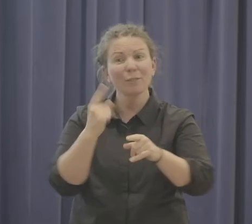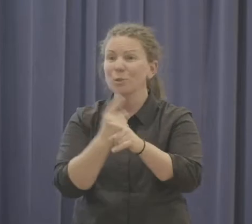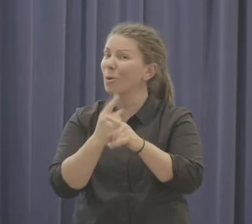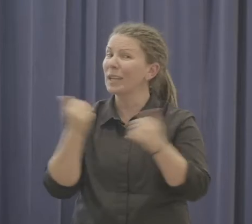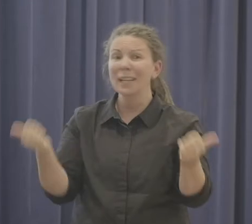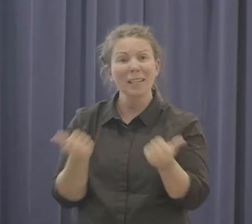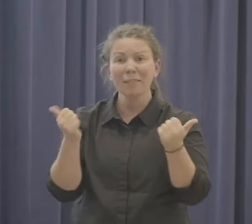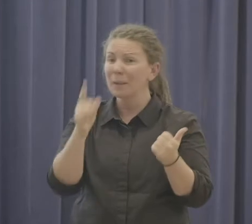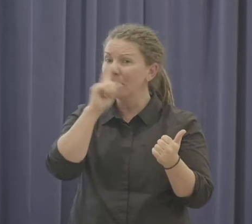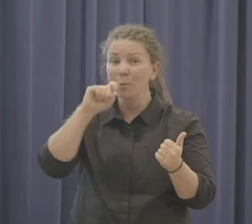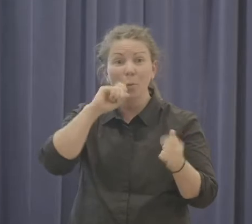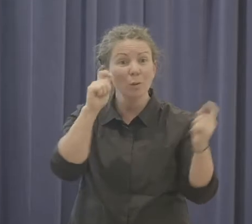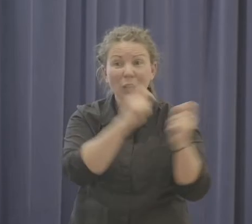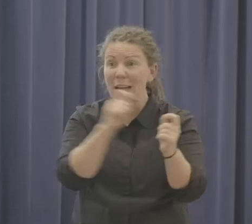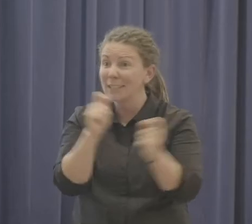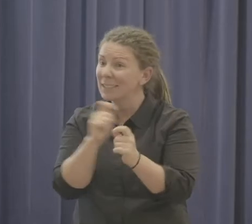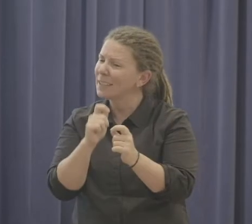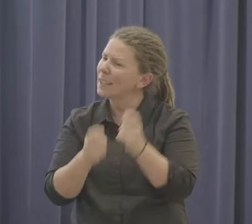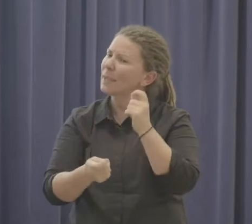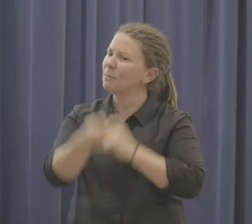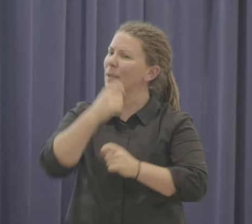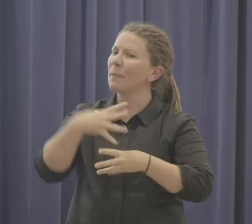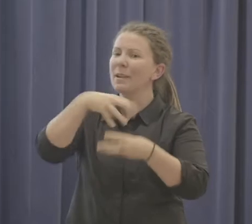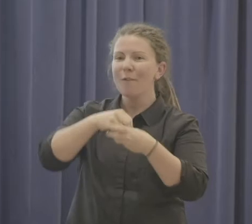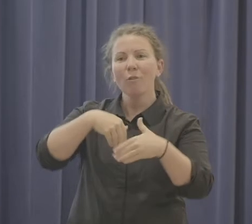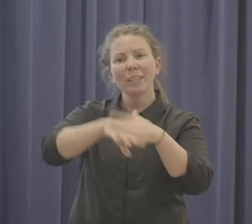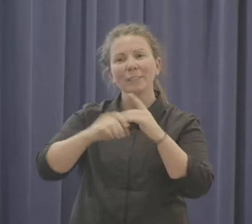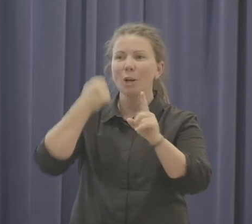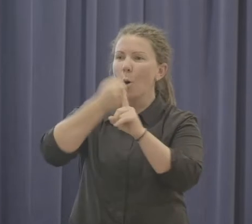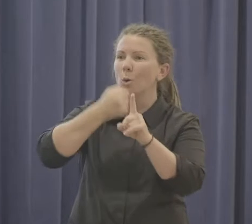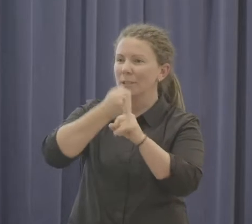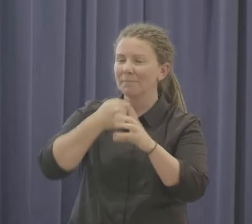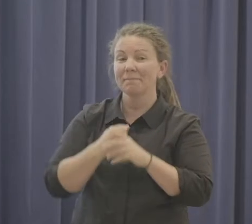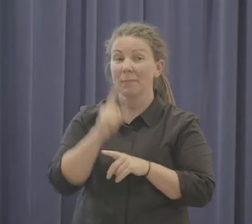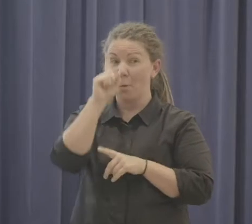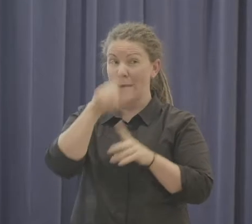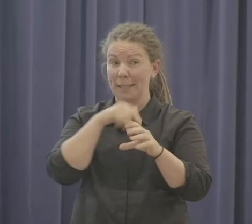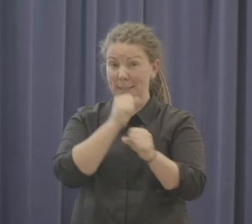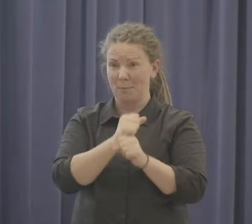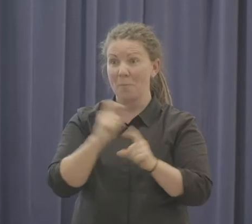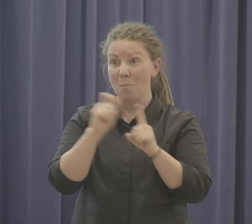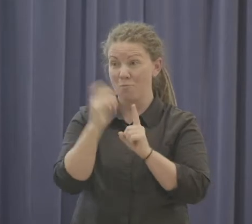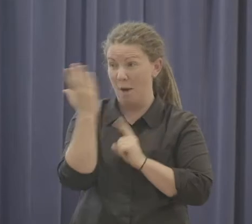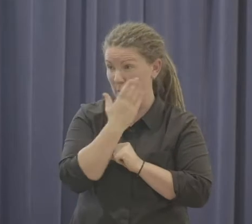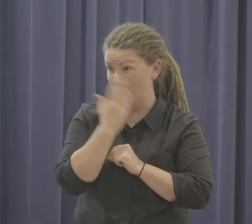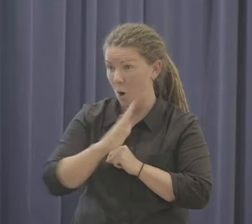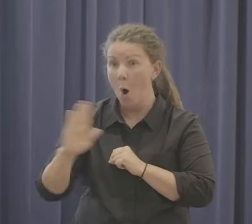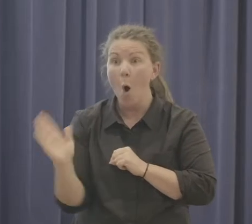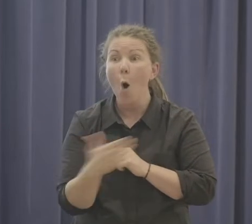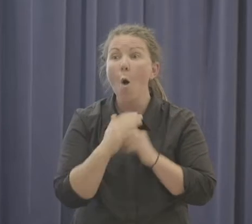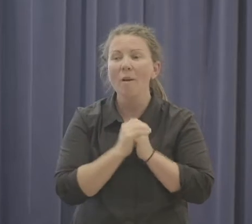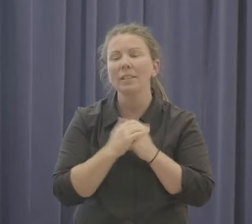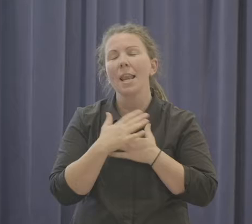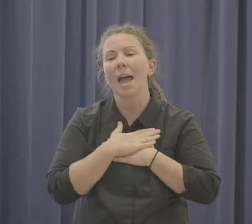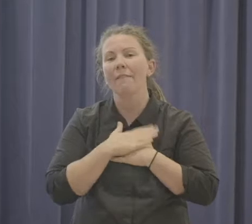enough, people can change and start to want to become involved in a cause. An example of this. In primary school, all of